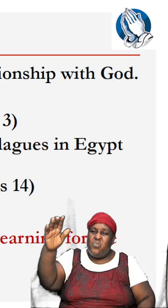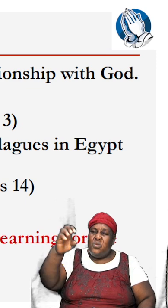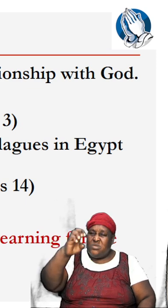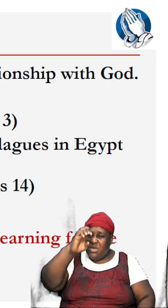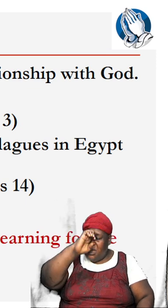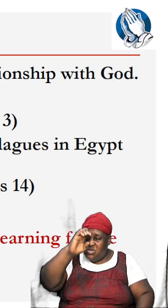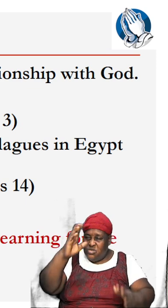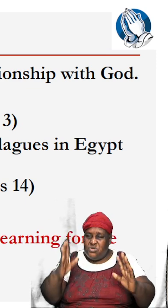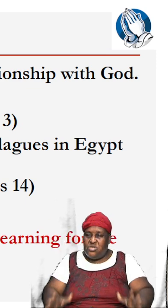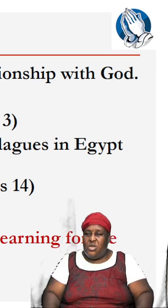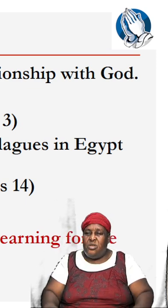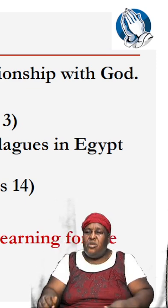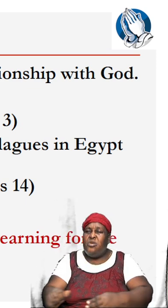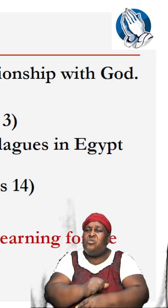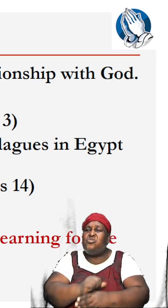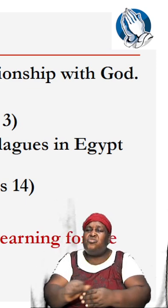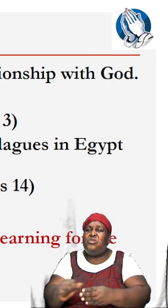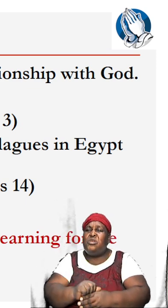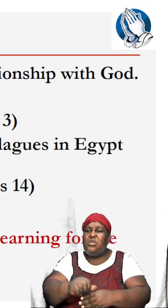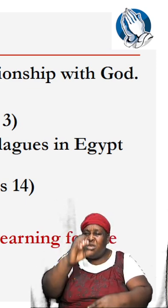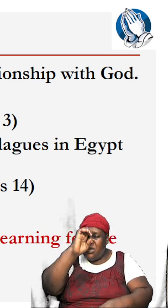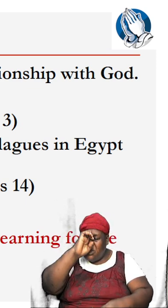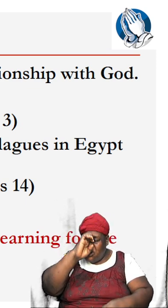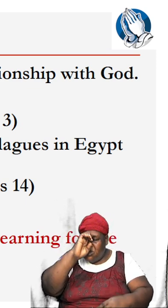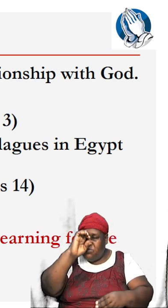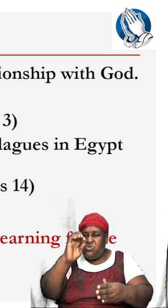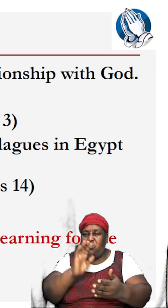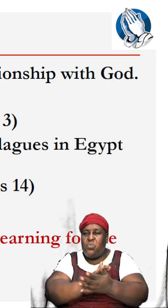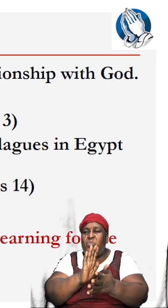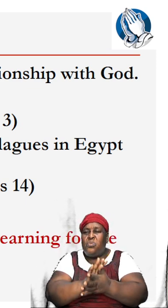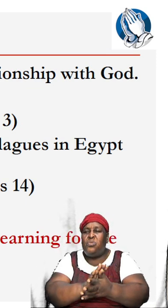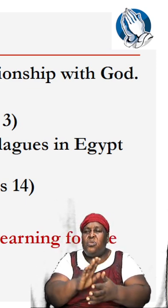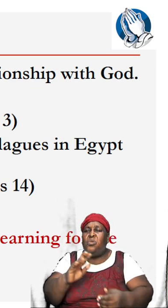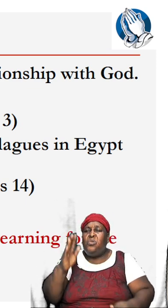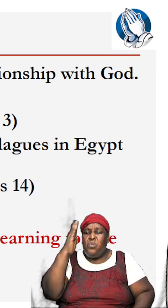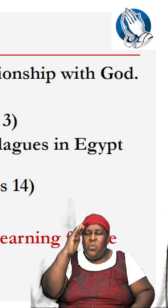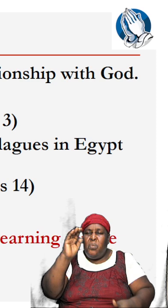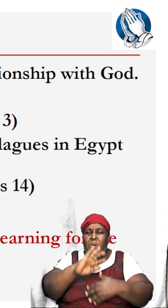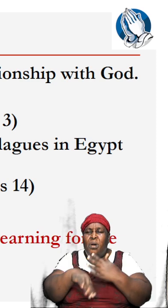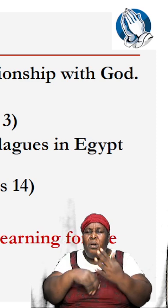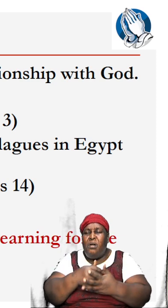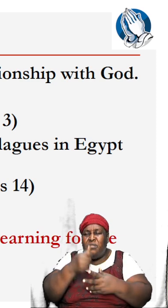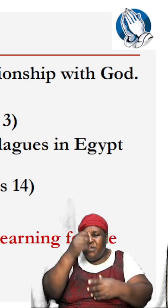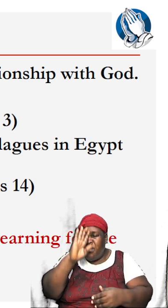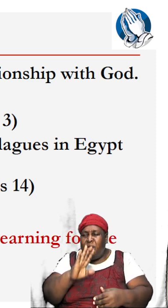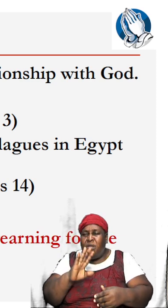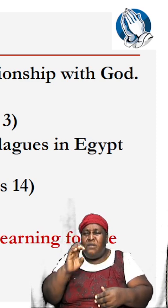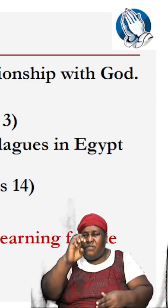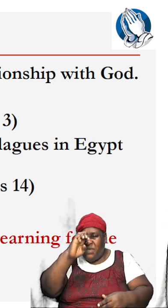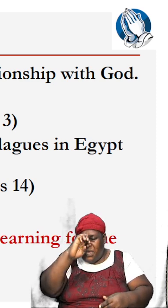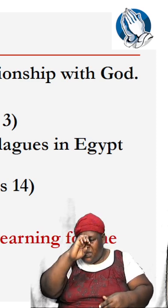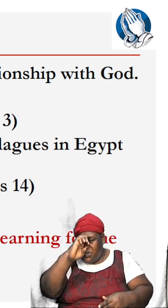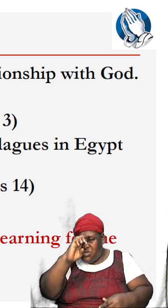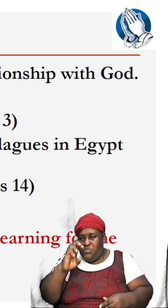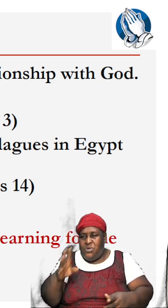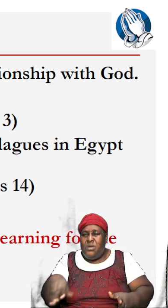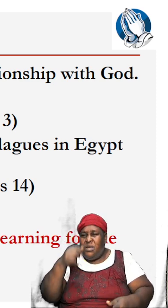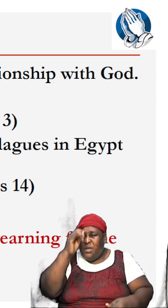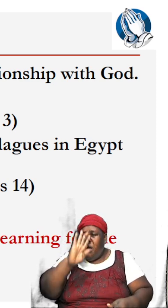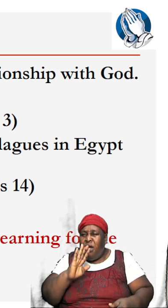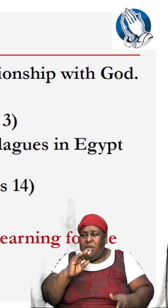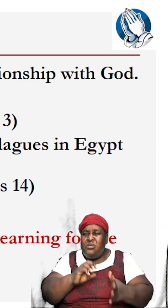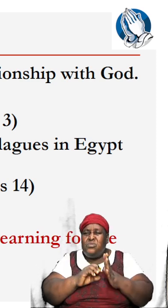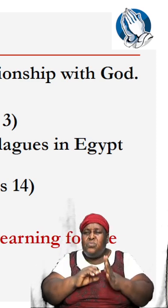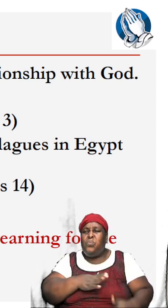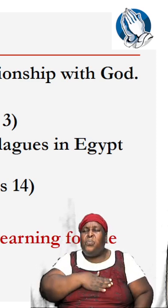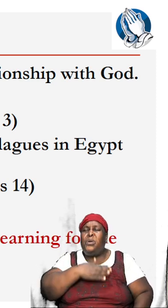school, knew all the gods of Egypt, and God was willing to use him to show